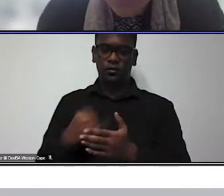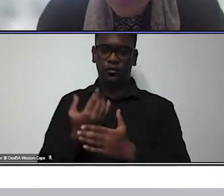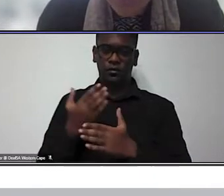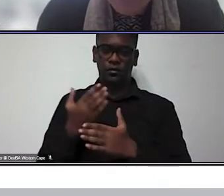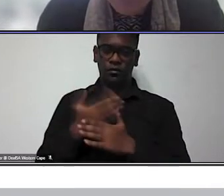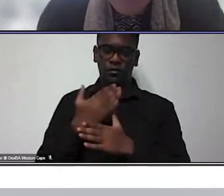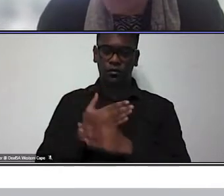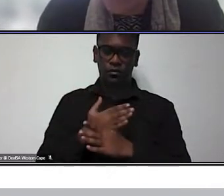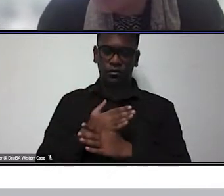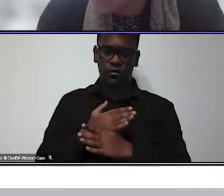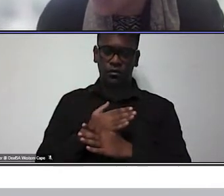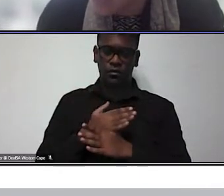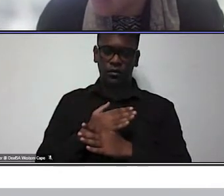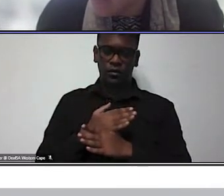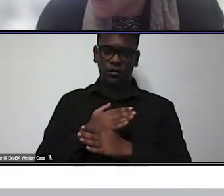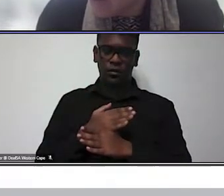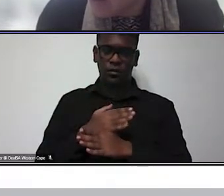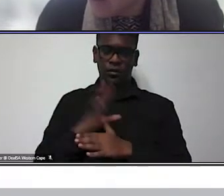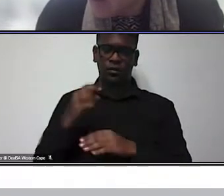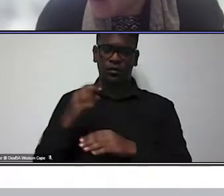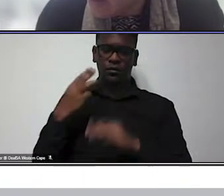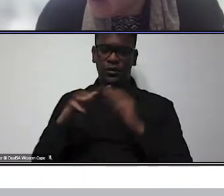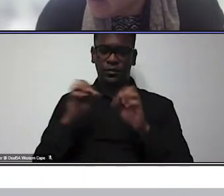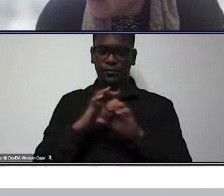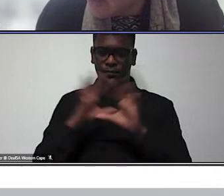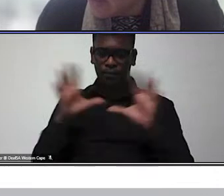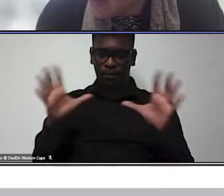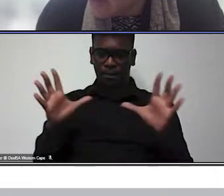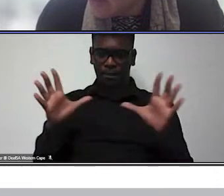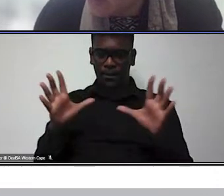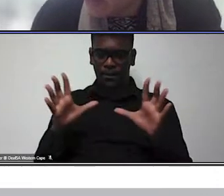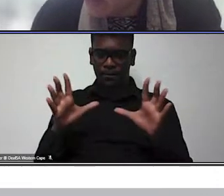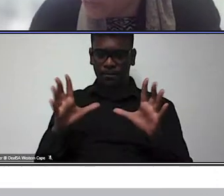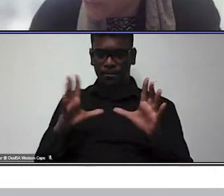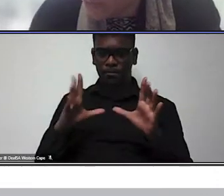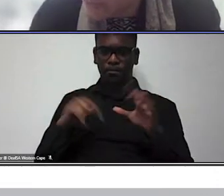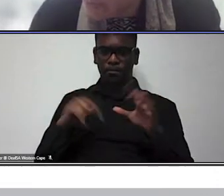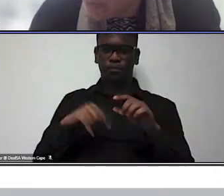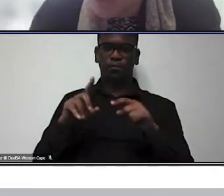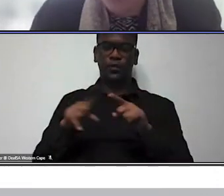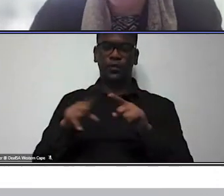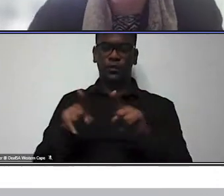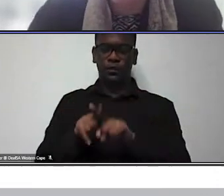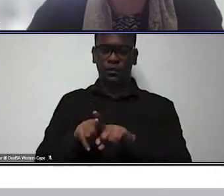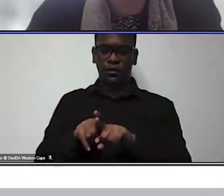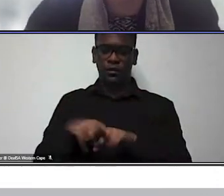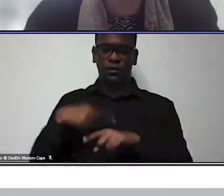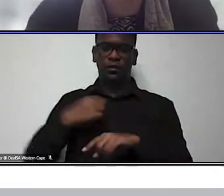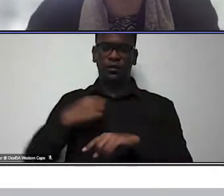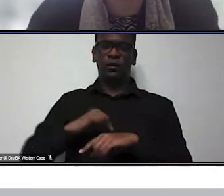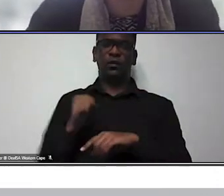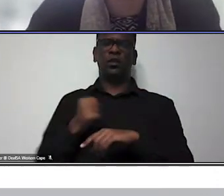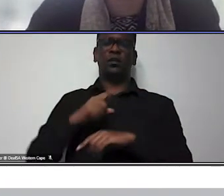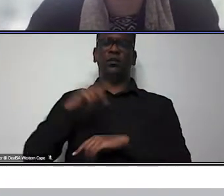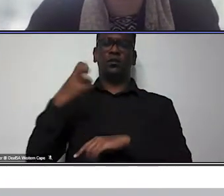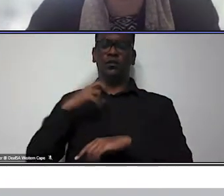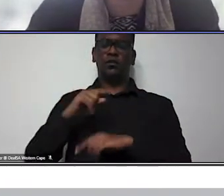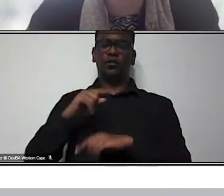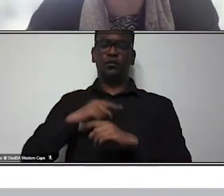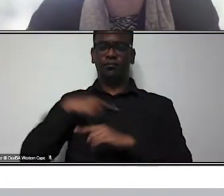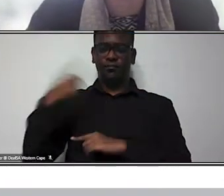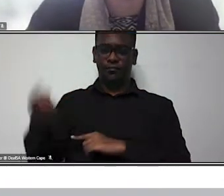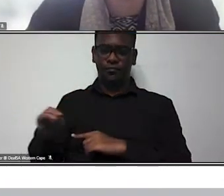exports? If I could just clarify, and then I'll hold over my other questions for the next round. Thank